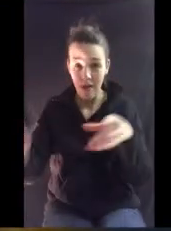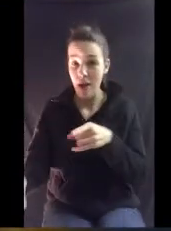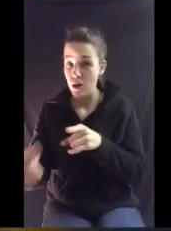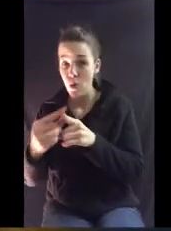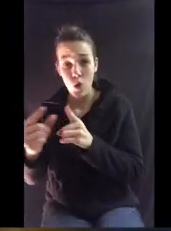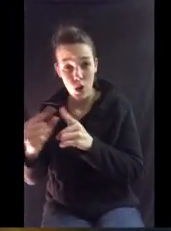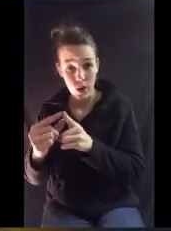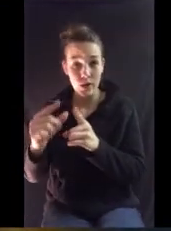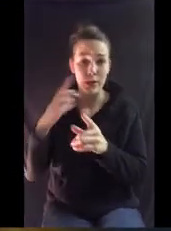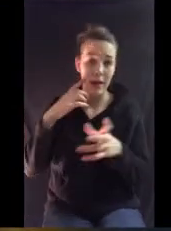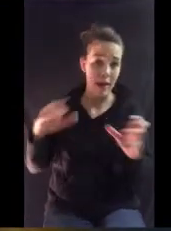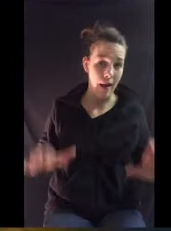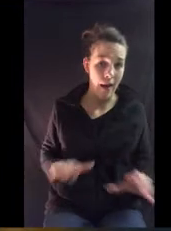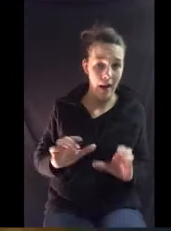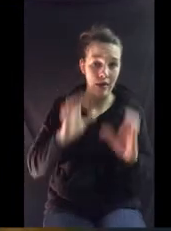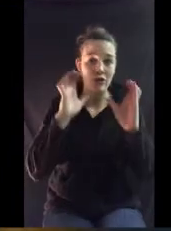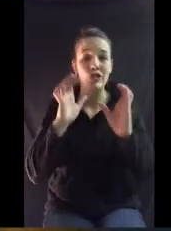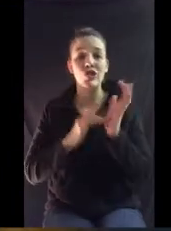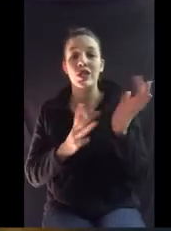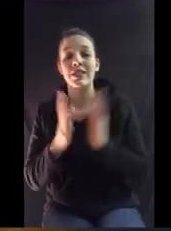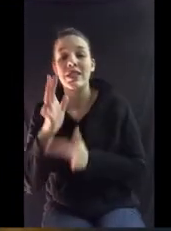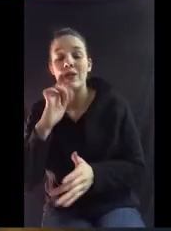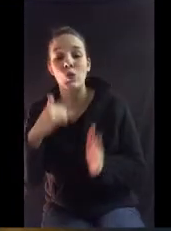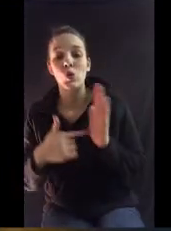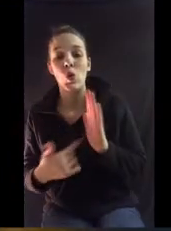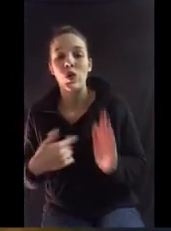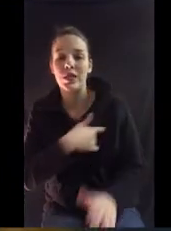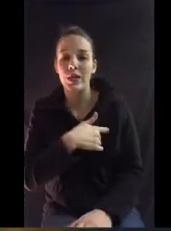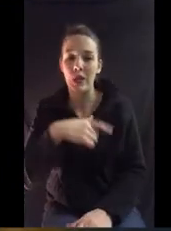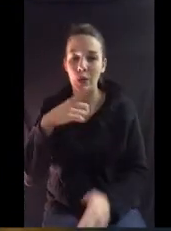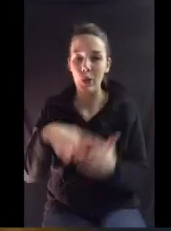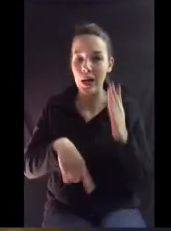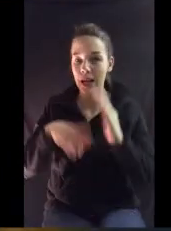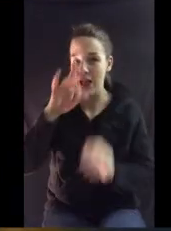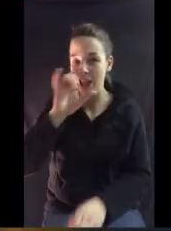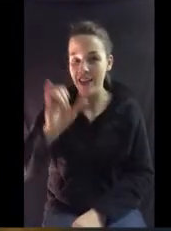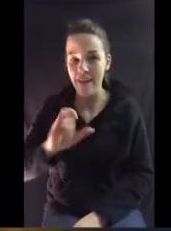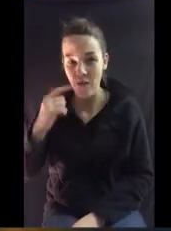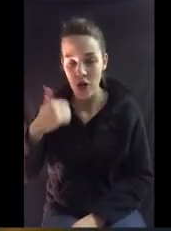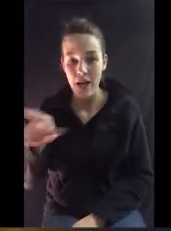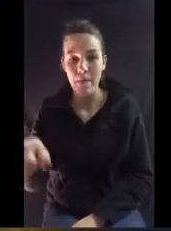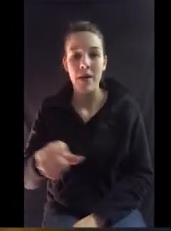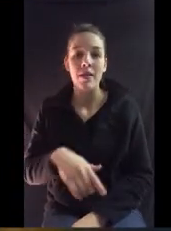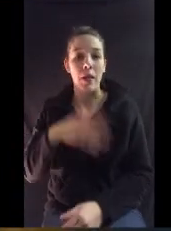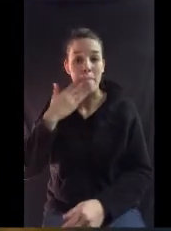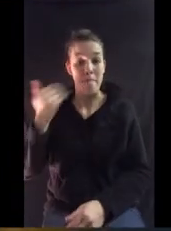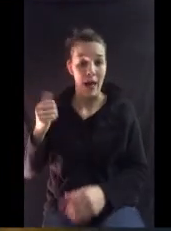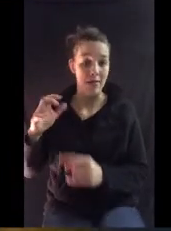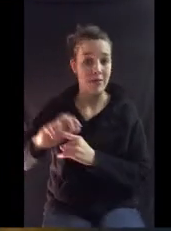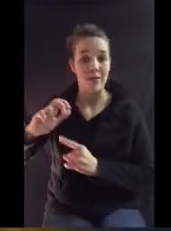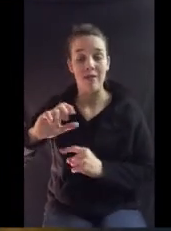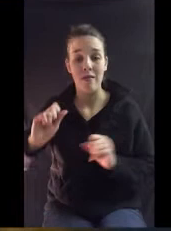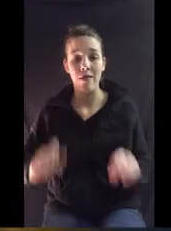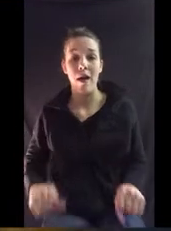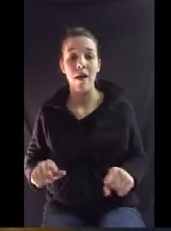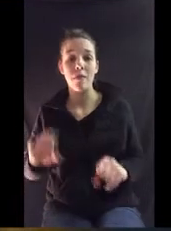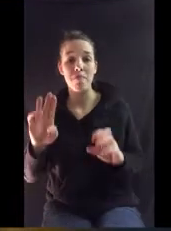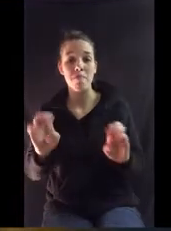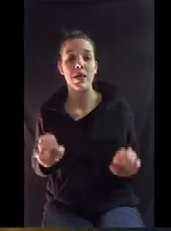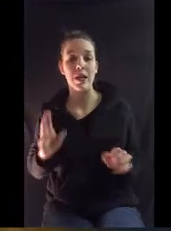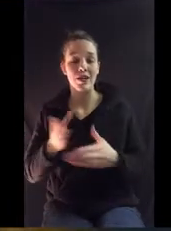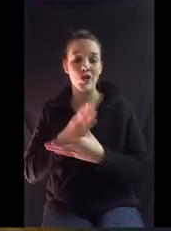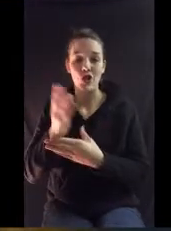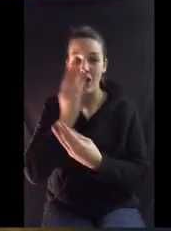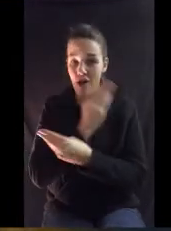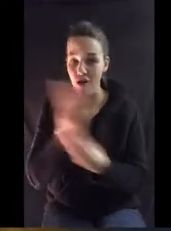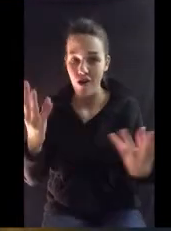his teaching and in his words and in his actions. Jesus shows us what it's like for him to be the very best